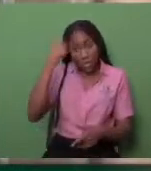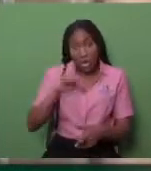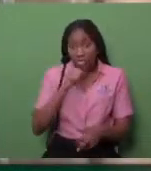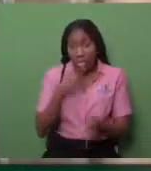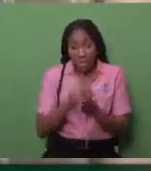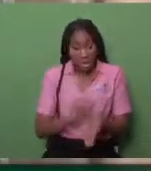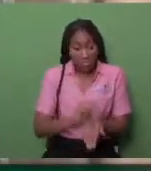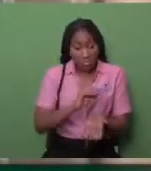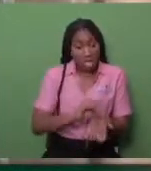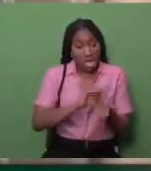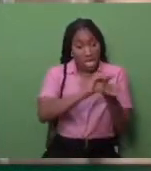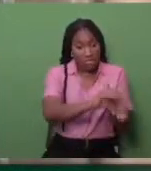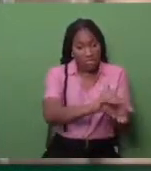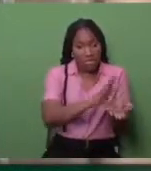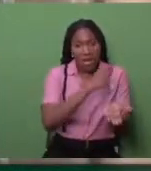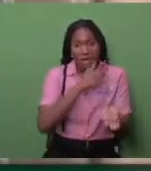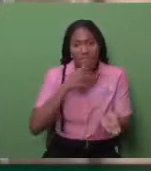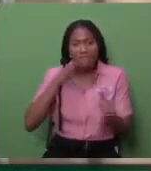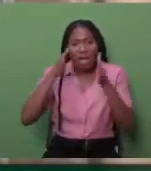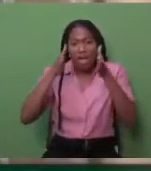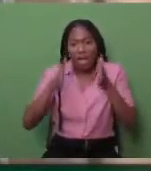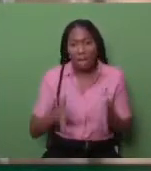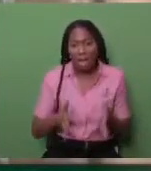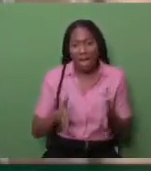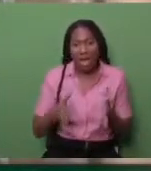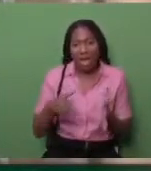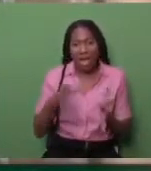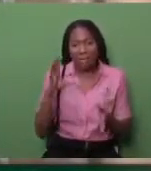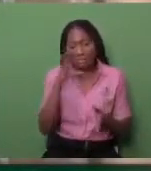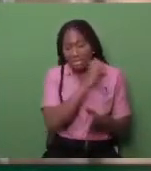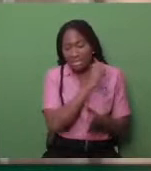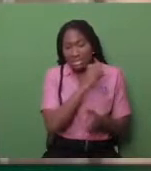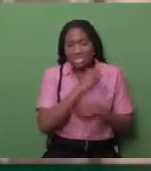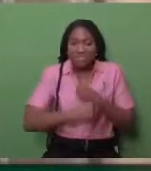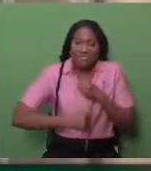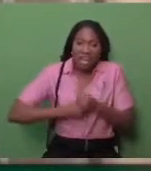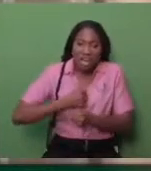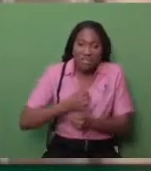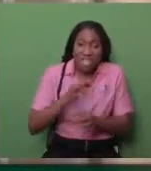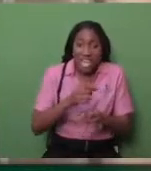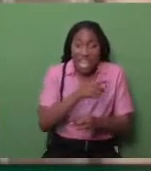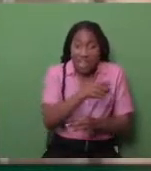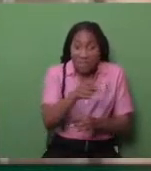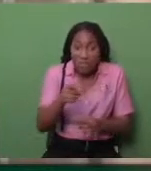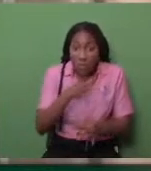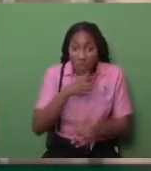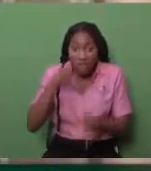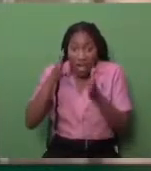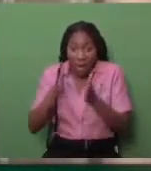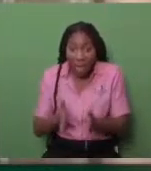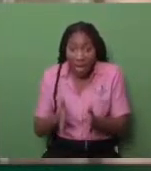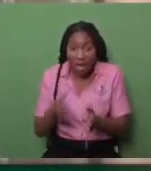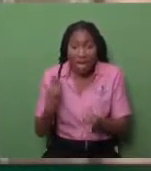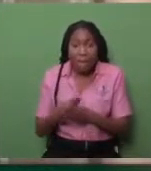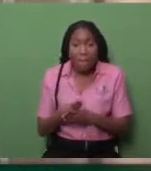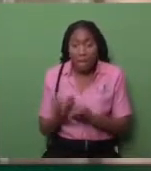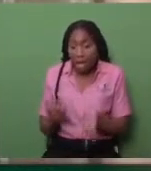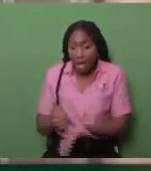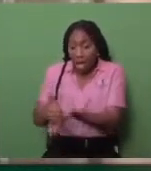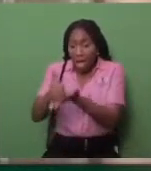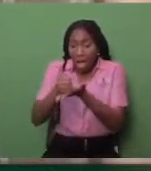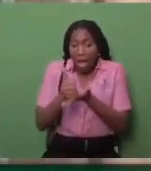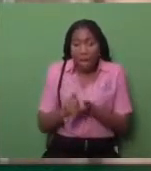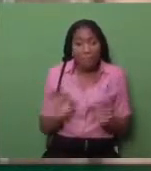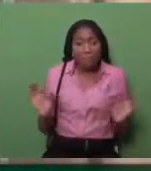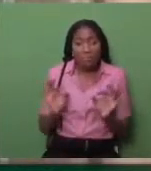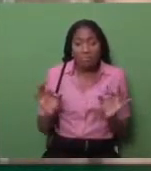to suffer. So imagine you invest as a farmer heavily with little or no assistance from government. You prepare your land, you plant your land, you